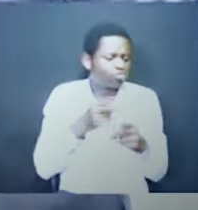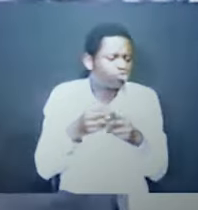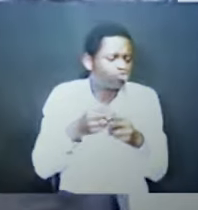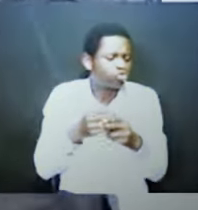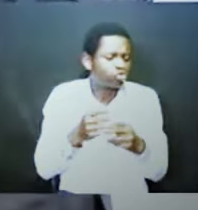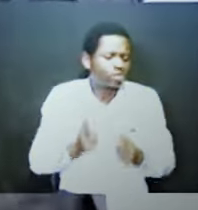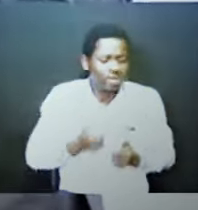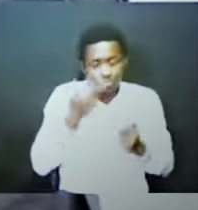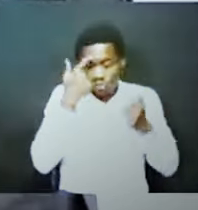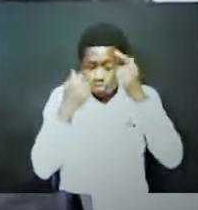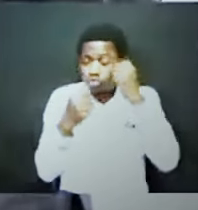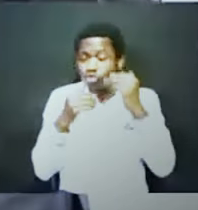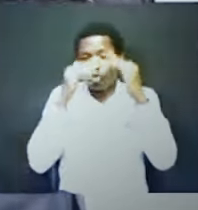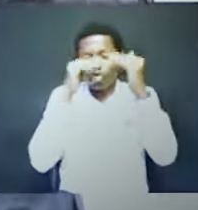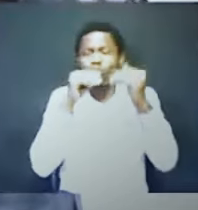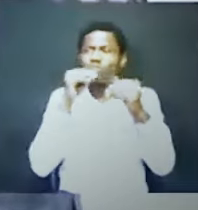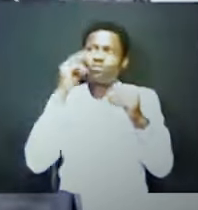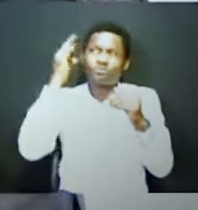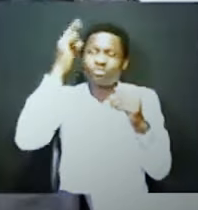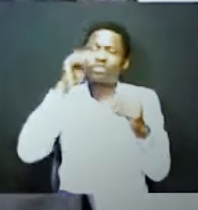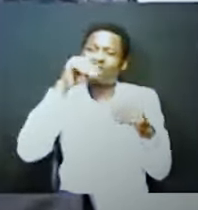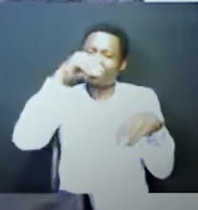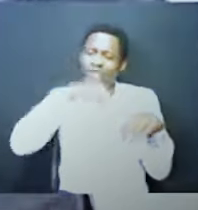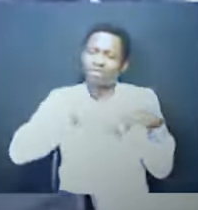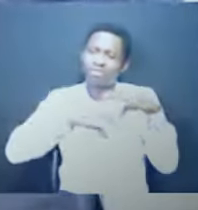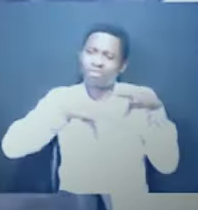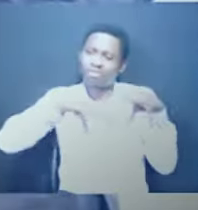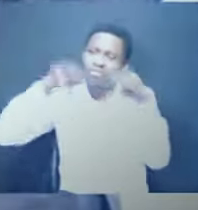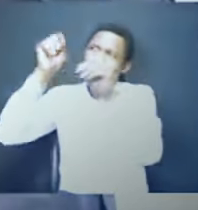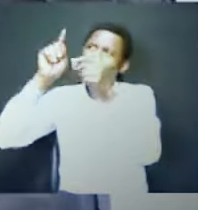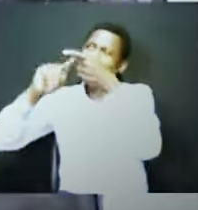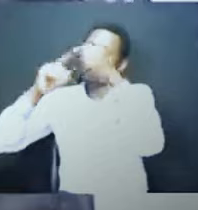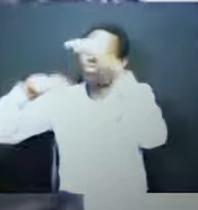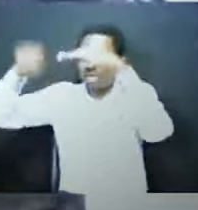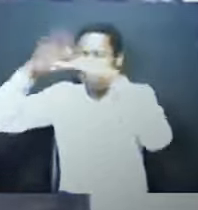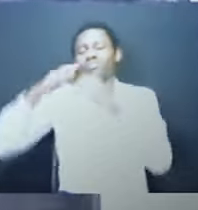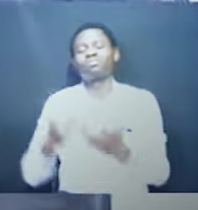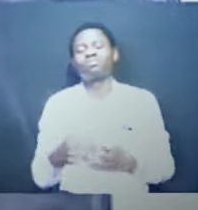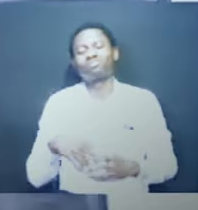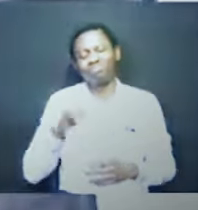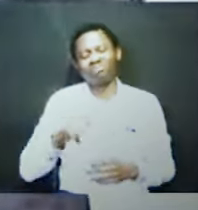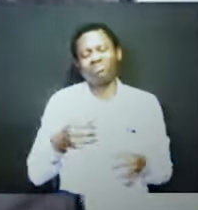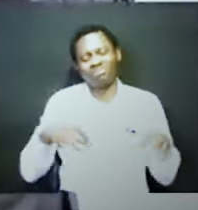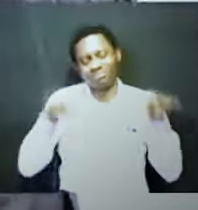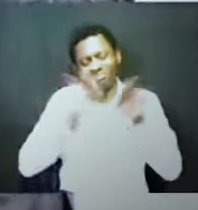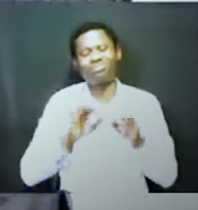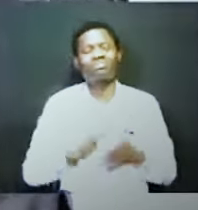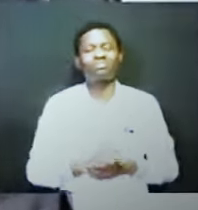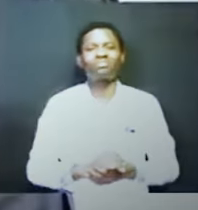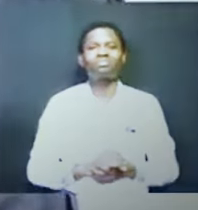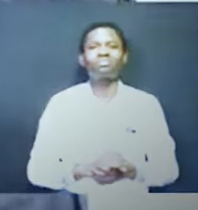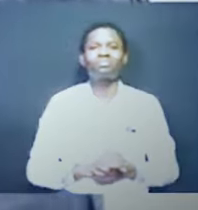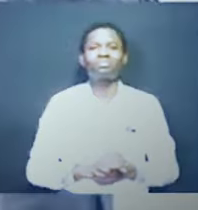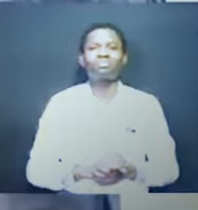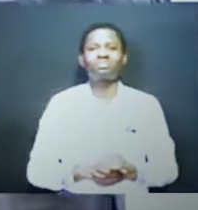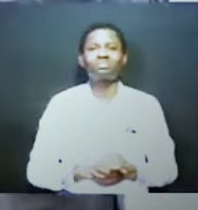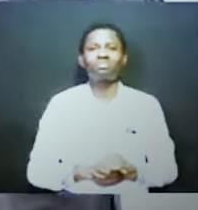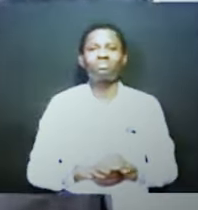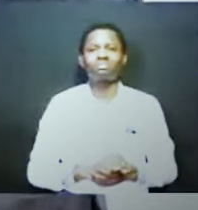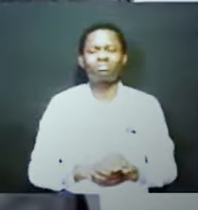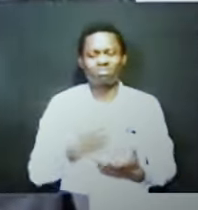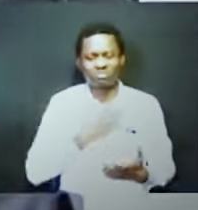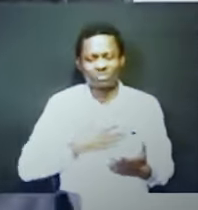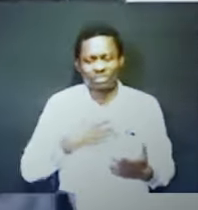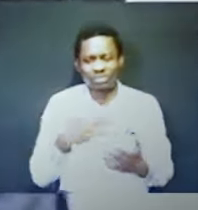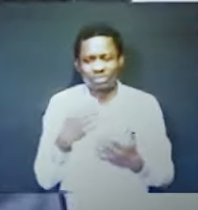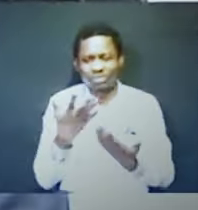fi patinam da bi nemu masasi so de otena entumaden mu ara no ohwe kwan so benya fi papa da chi. Shall we just bow